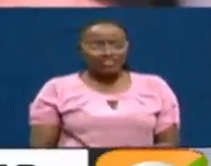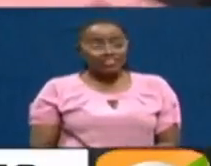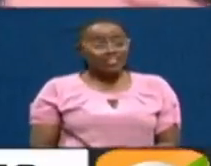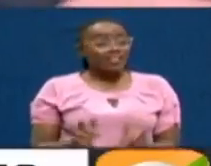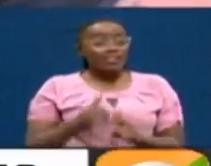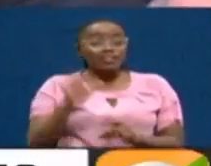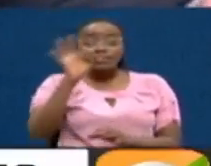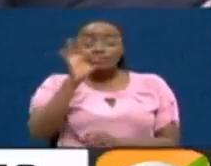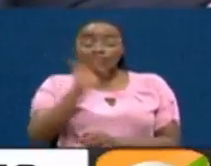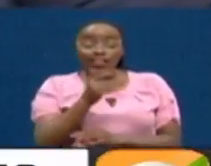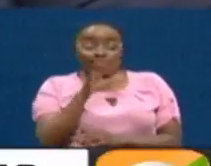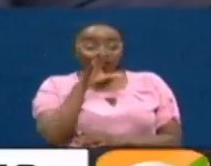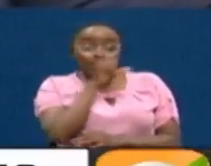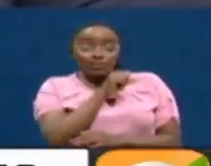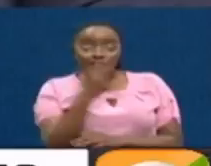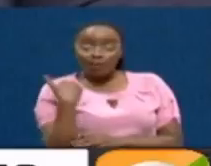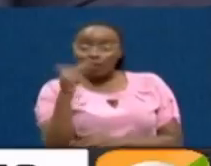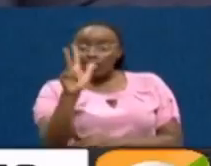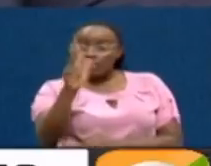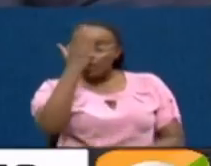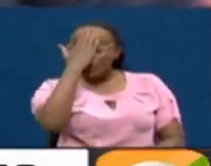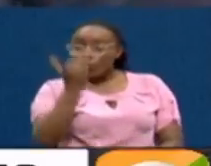ask, why did they skip number